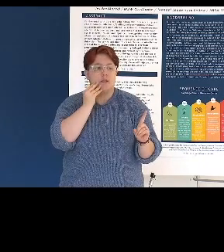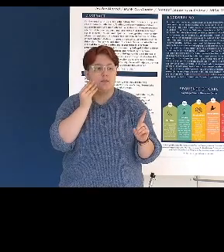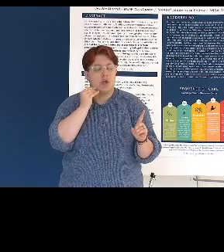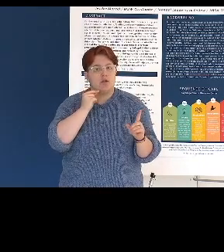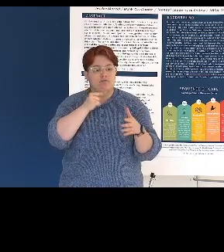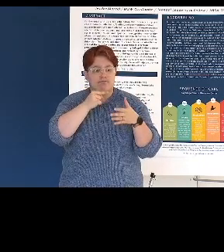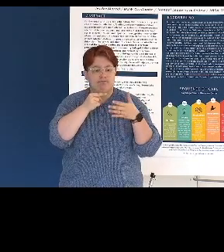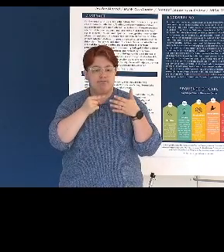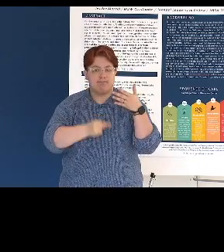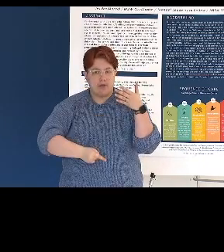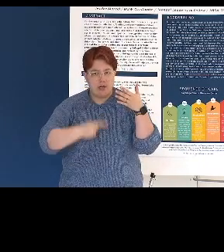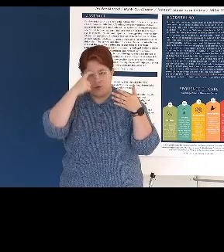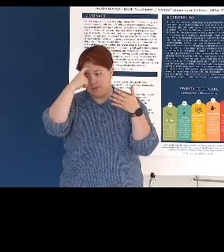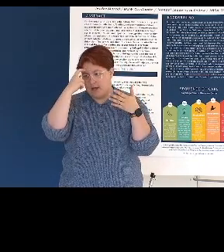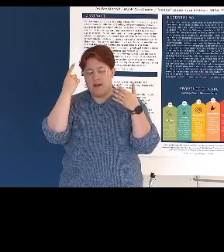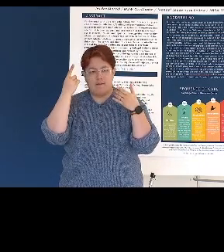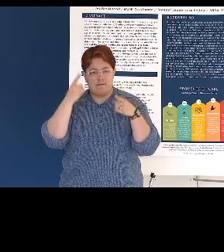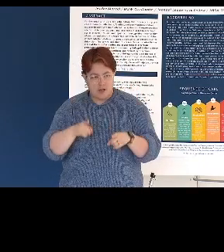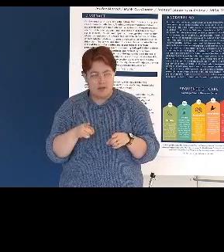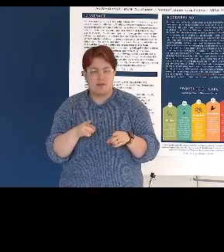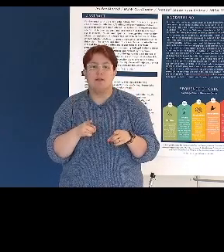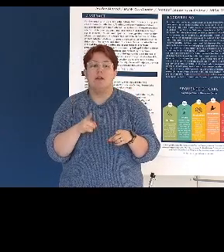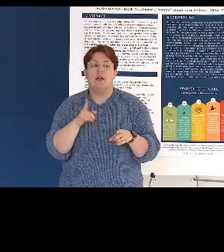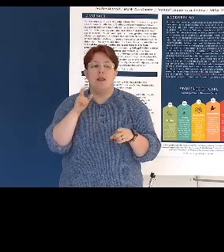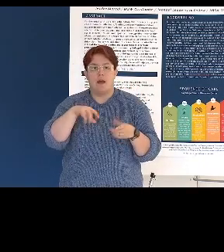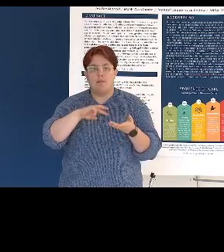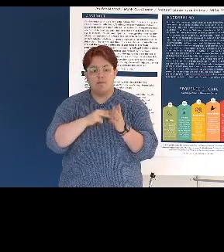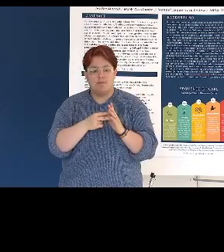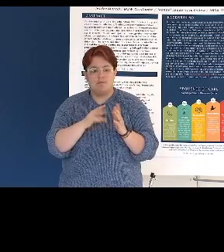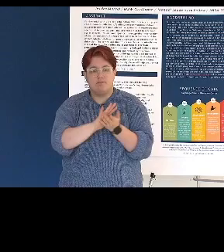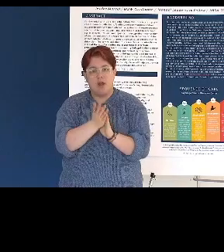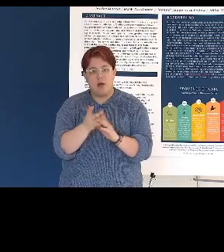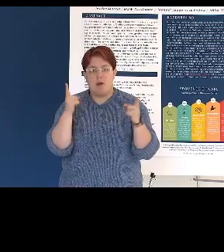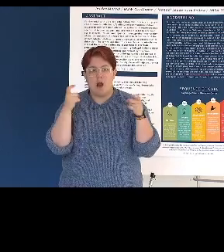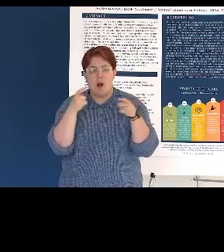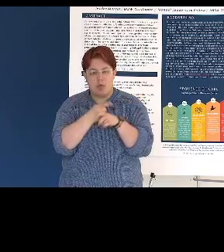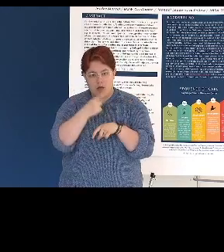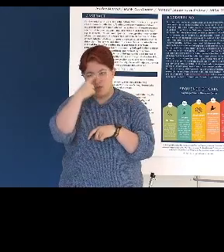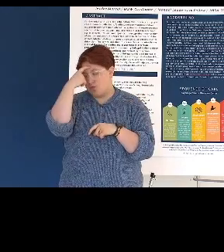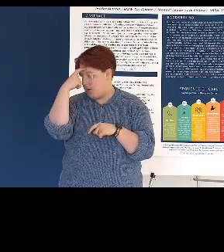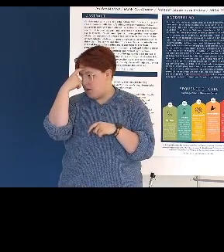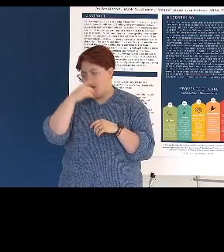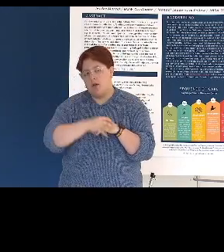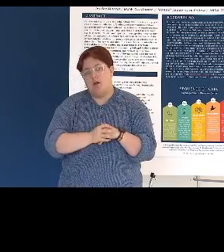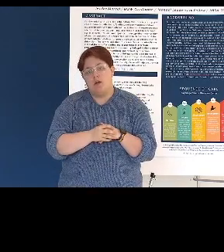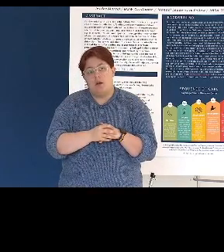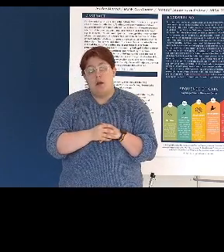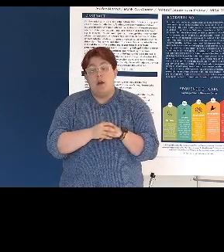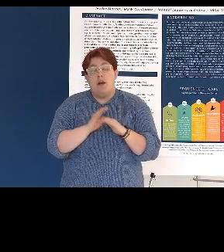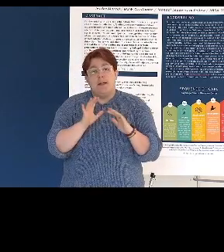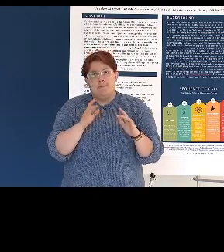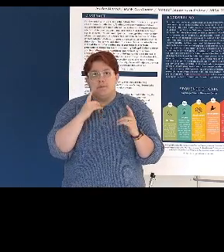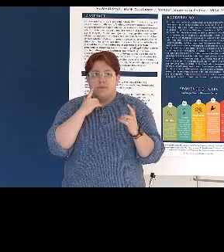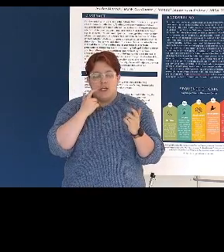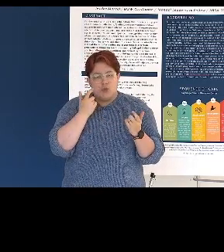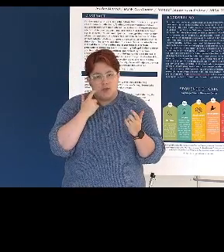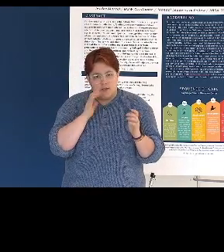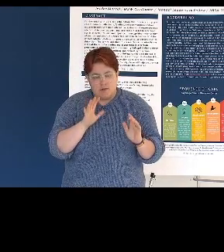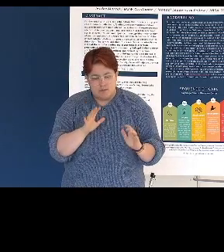traumatic events, which classifies as complex trauma. Now, the interesting thing is